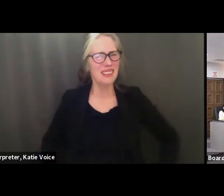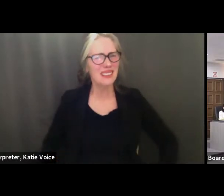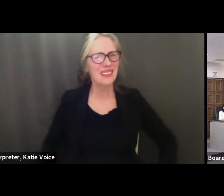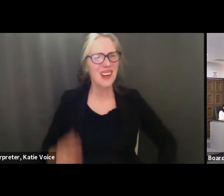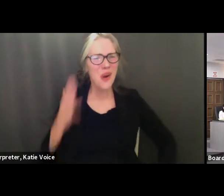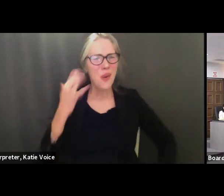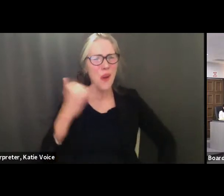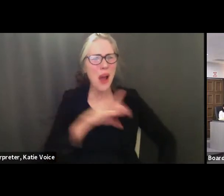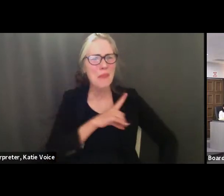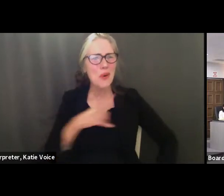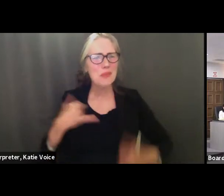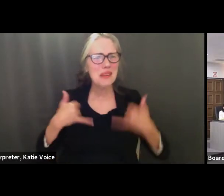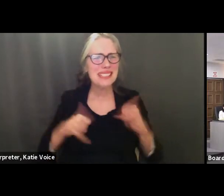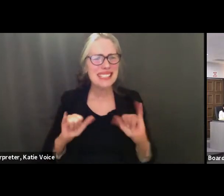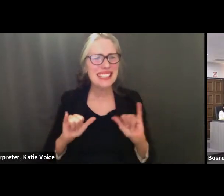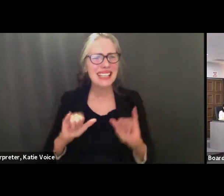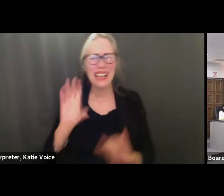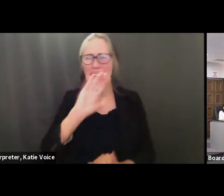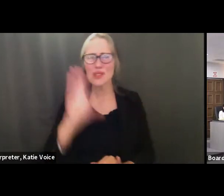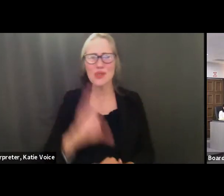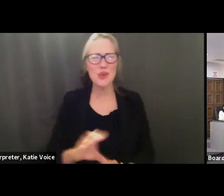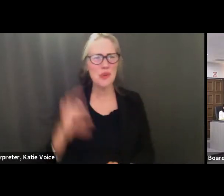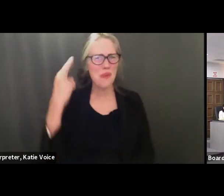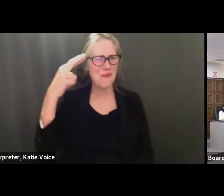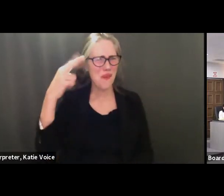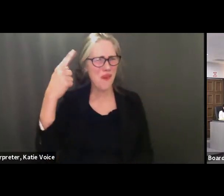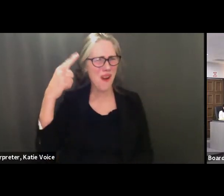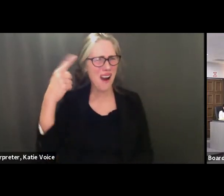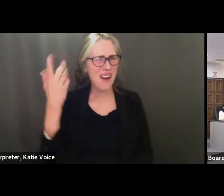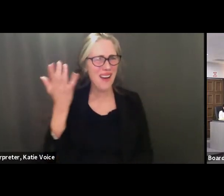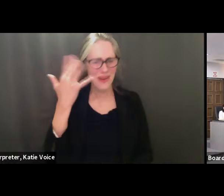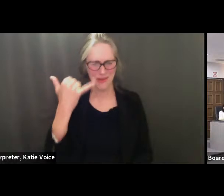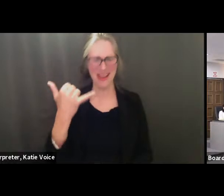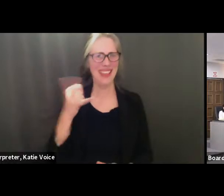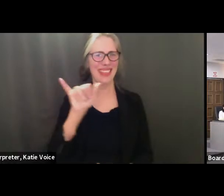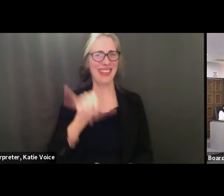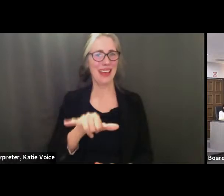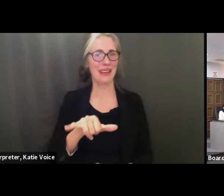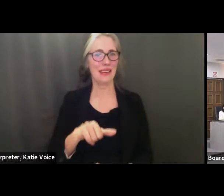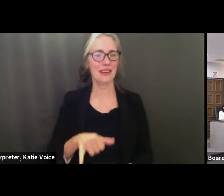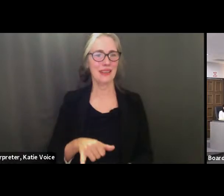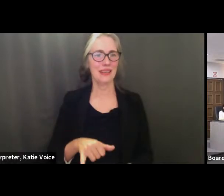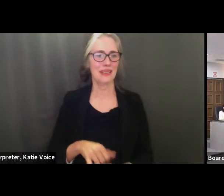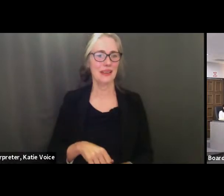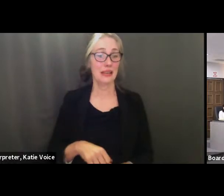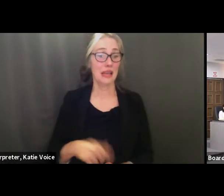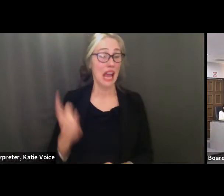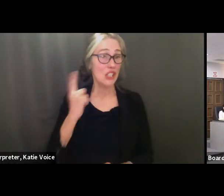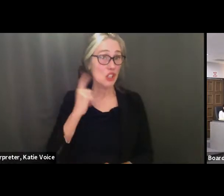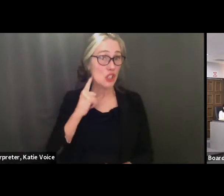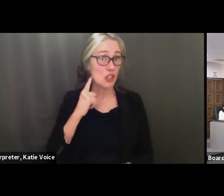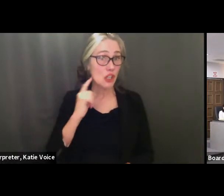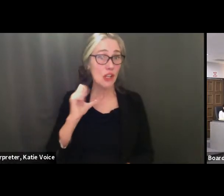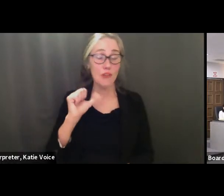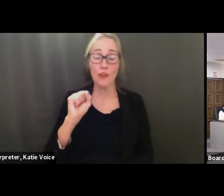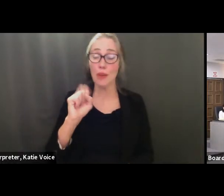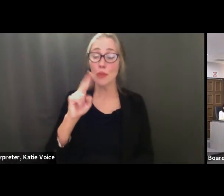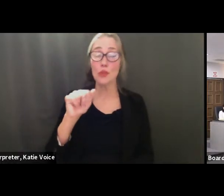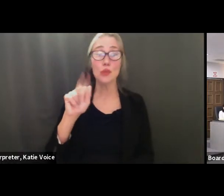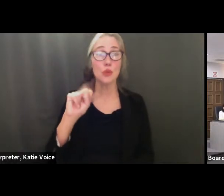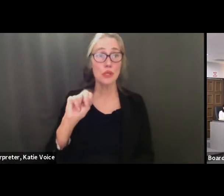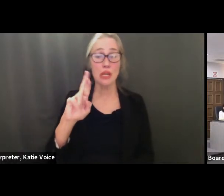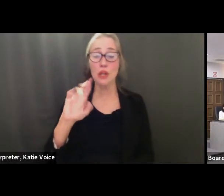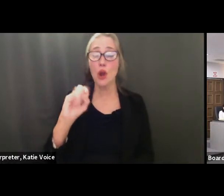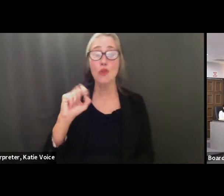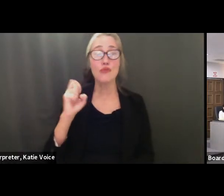Zoom? What is the reason for that? Also, as we just heard from Susan Rothschild, the case numbers are